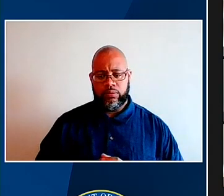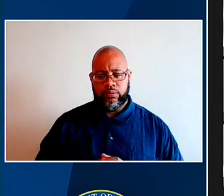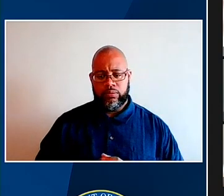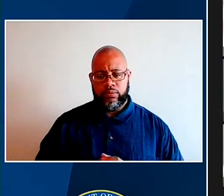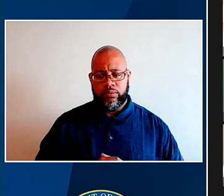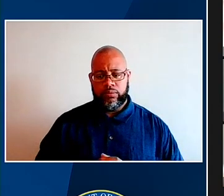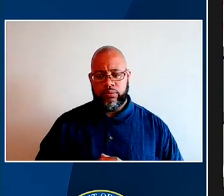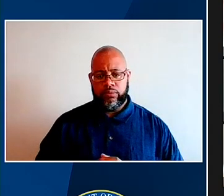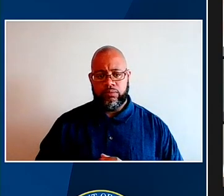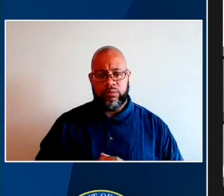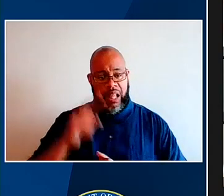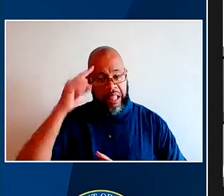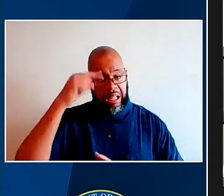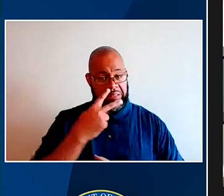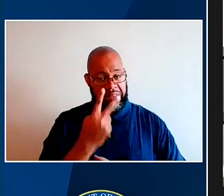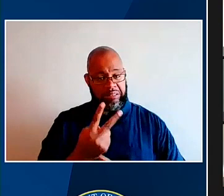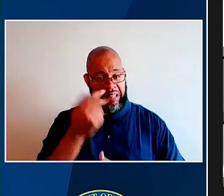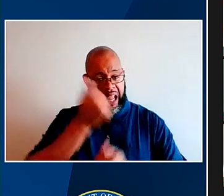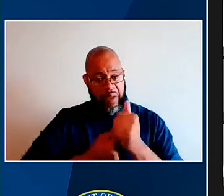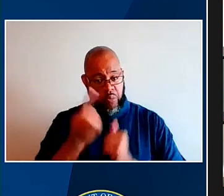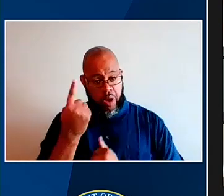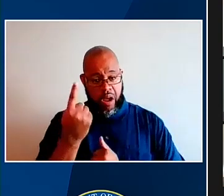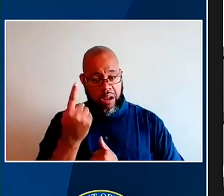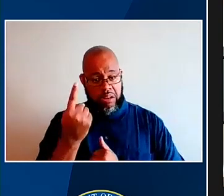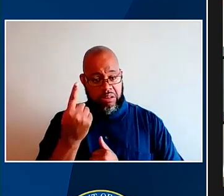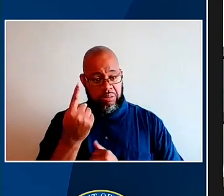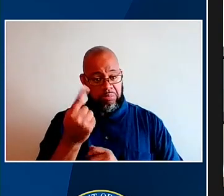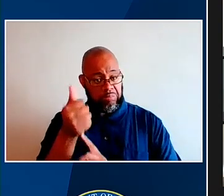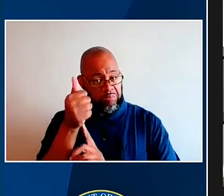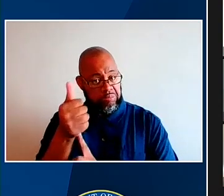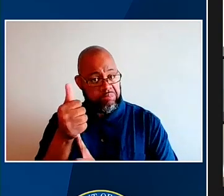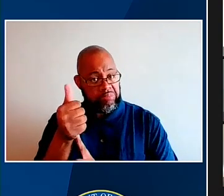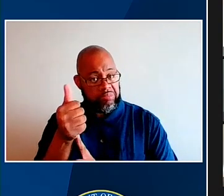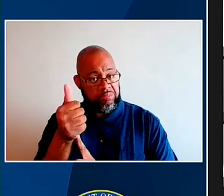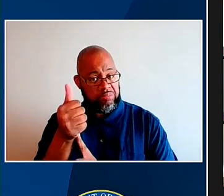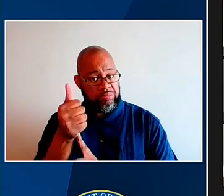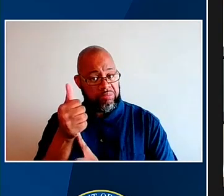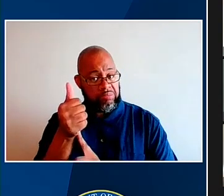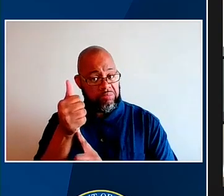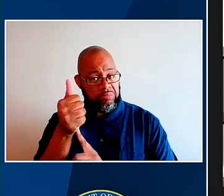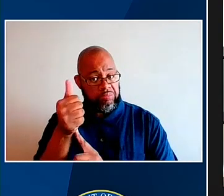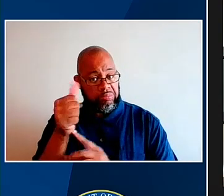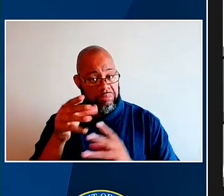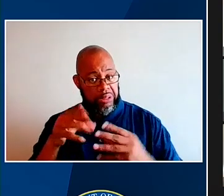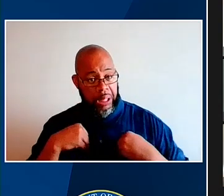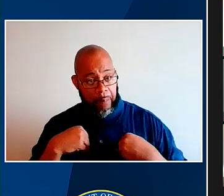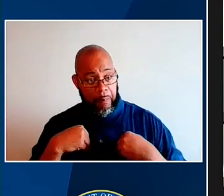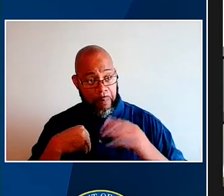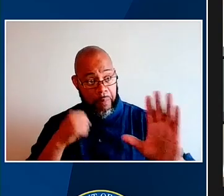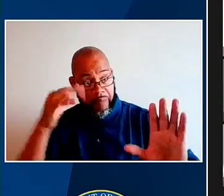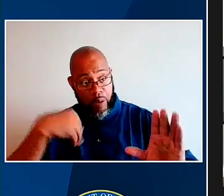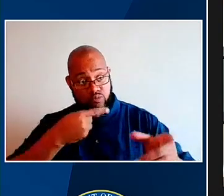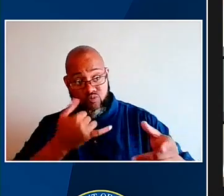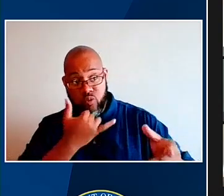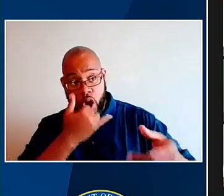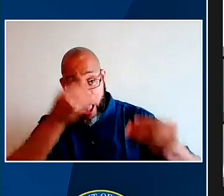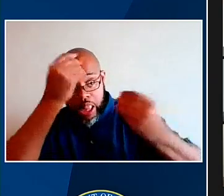I think I see everyone thumbs up. Correct me if I'm wrong.